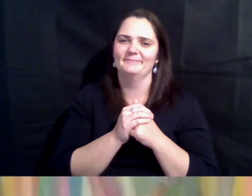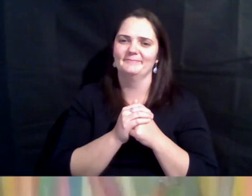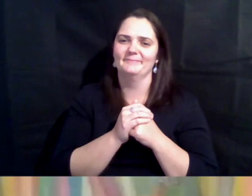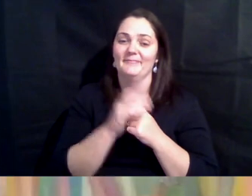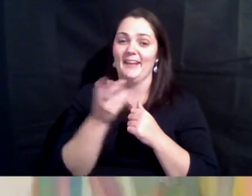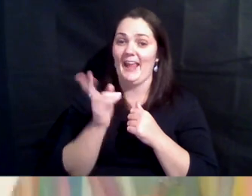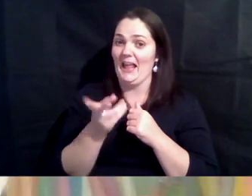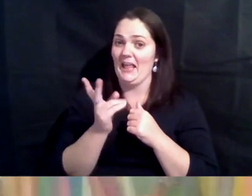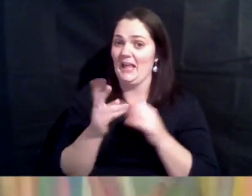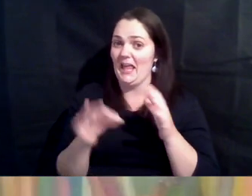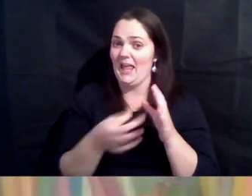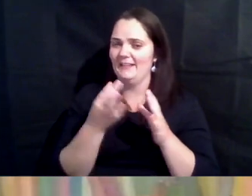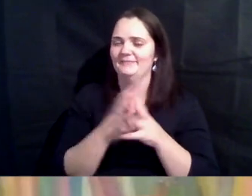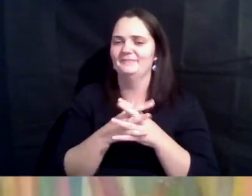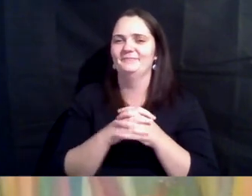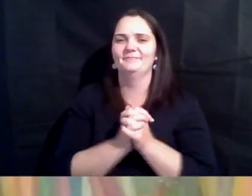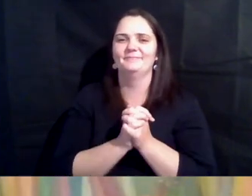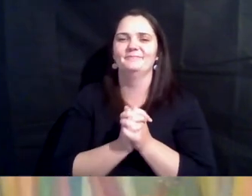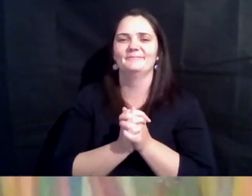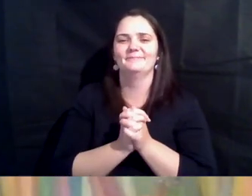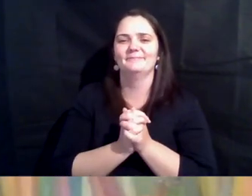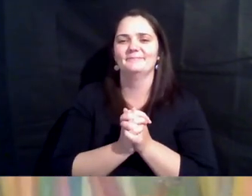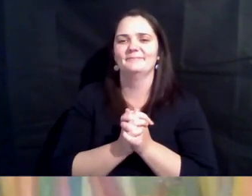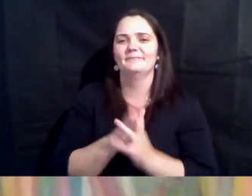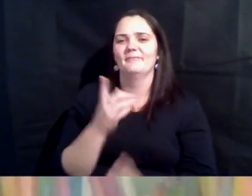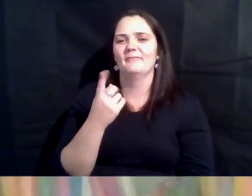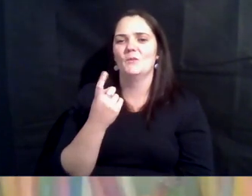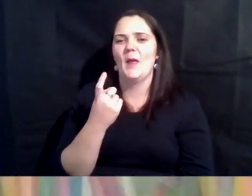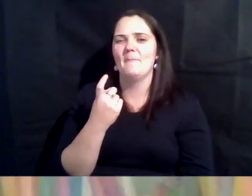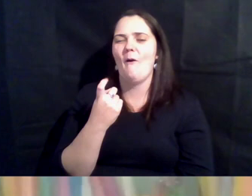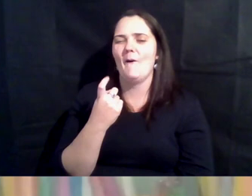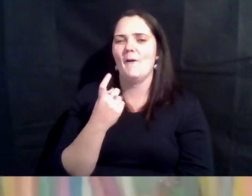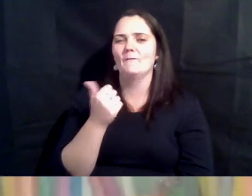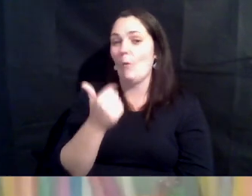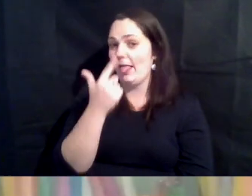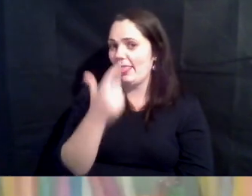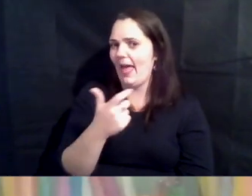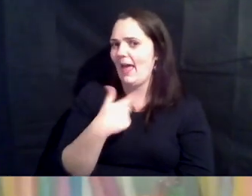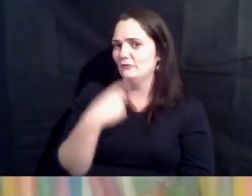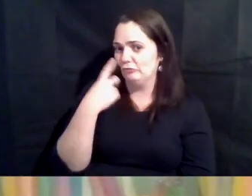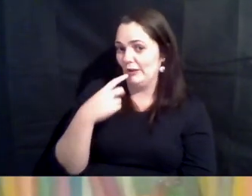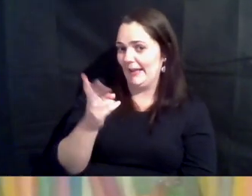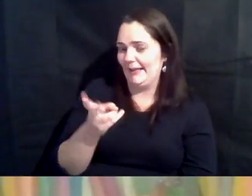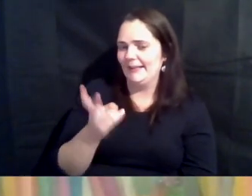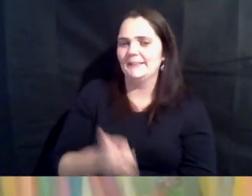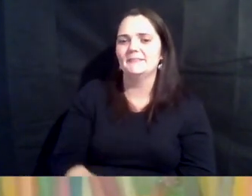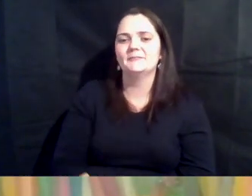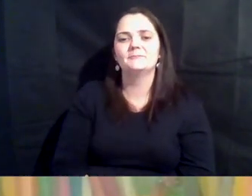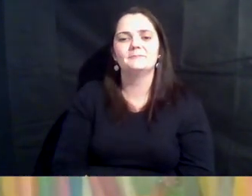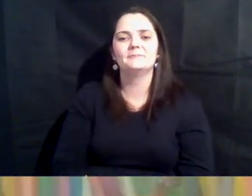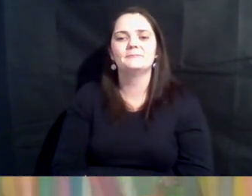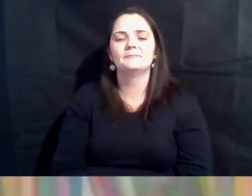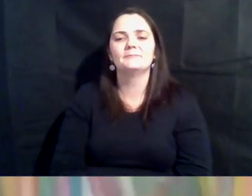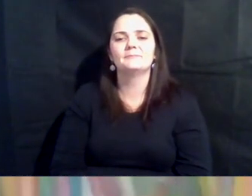going to get old because I'm going back in. Fabulous. Okay, cool. So one more time for good luck. And then I'm going to do the